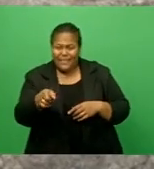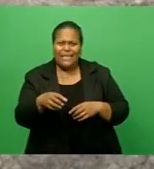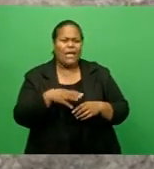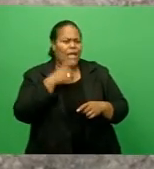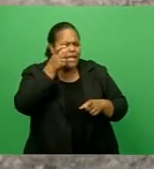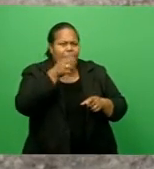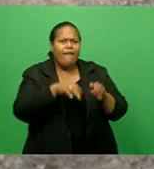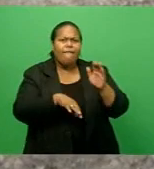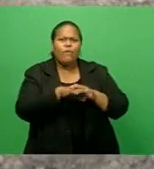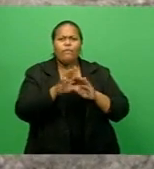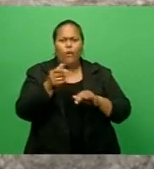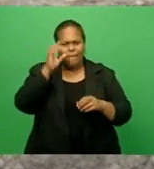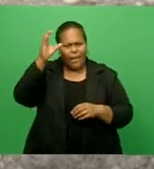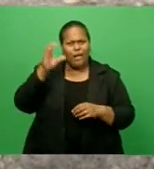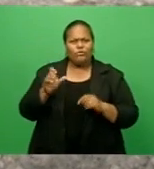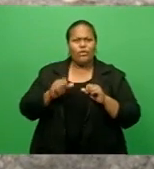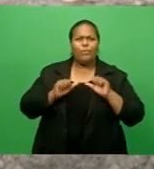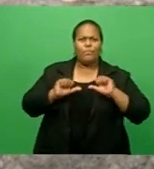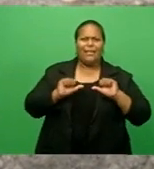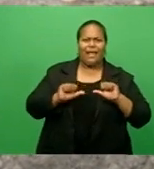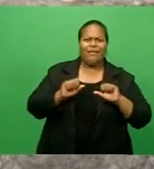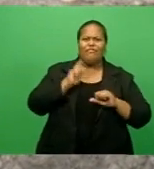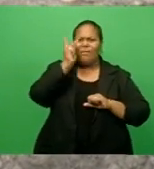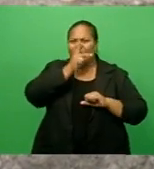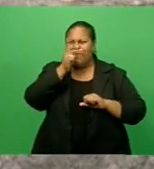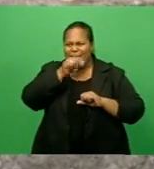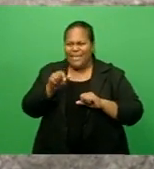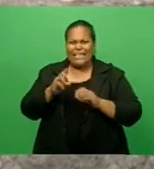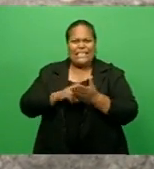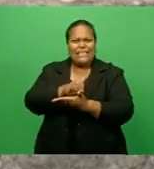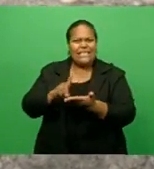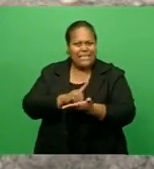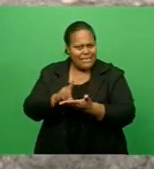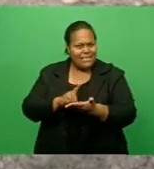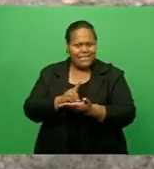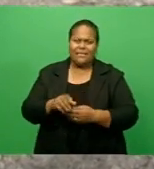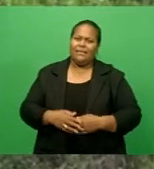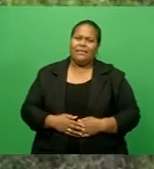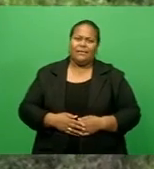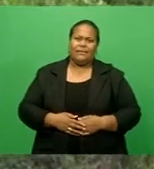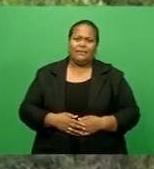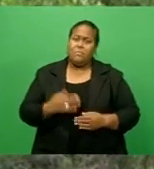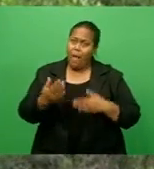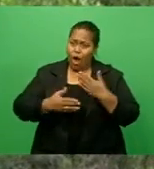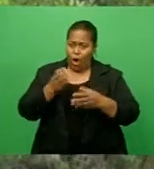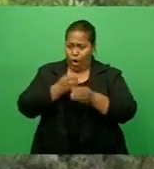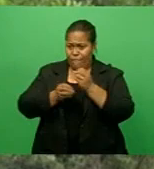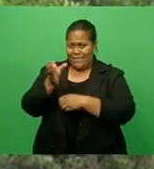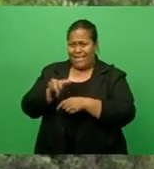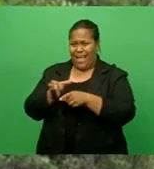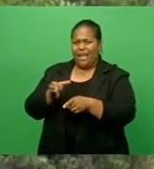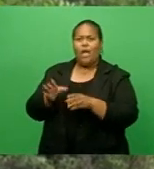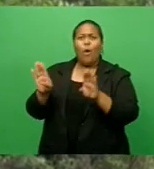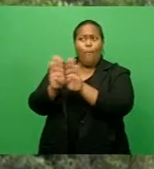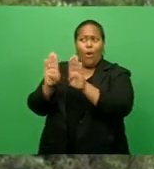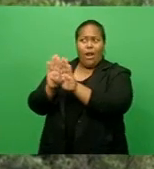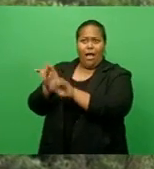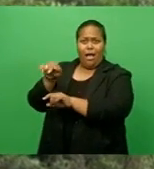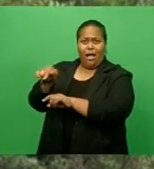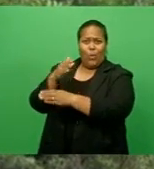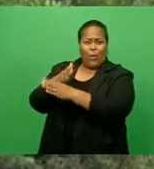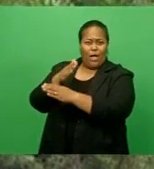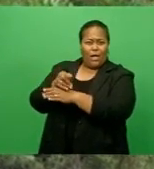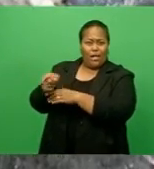the country is protected from the pig-killing exotic disease. Pratap says his officers based at the border play a critical role